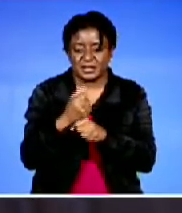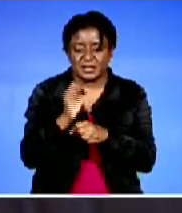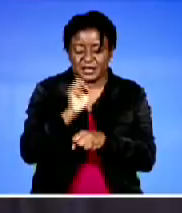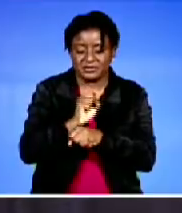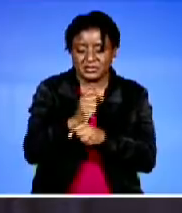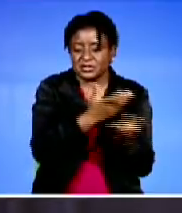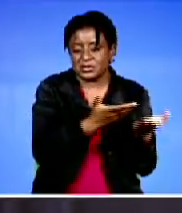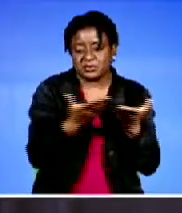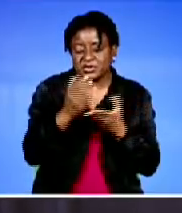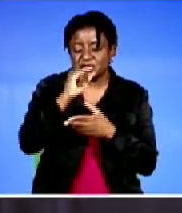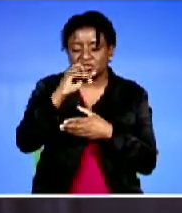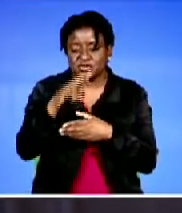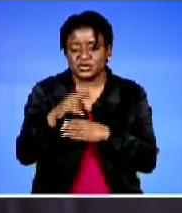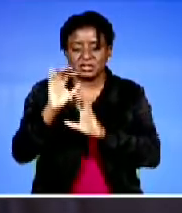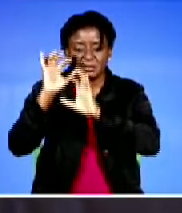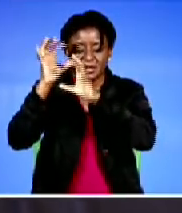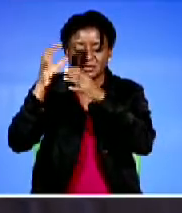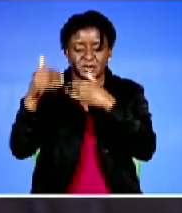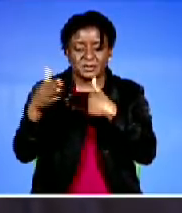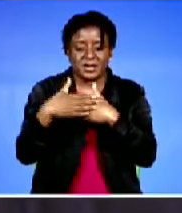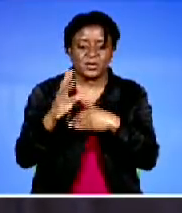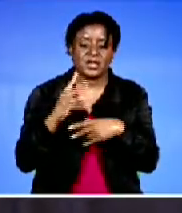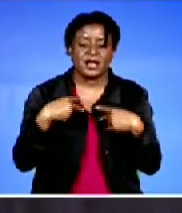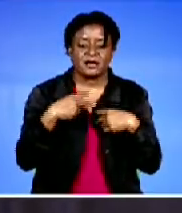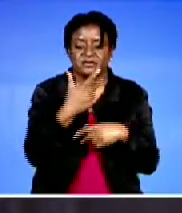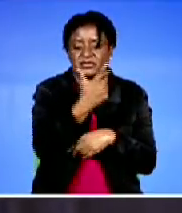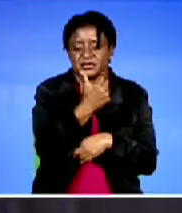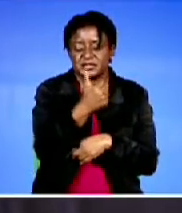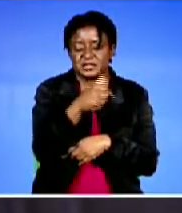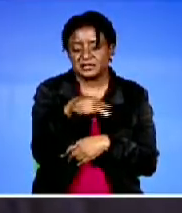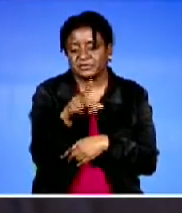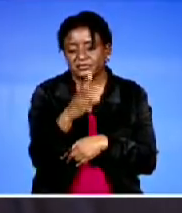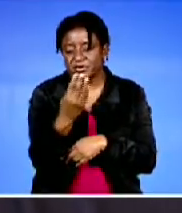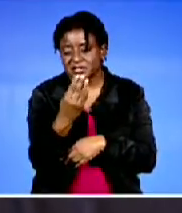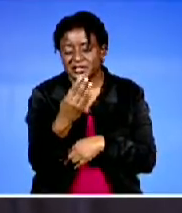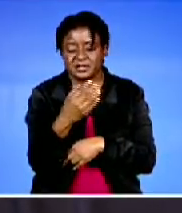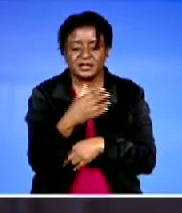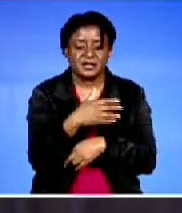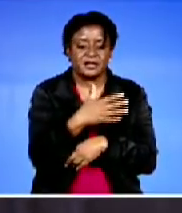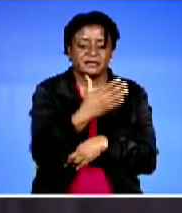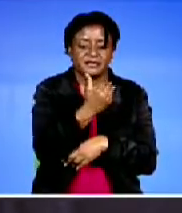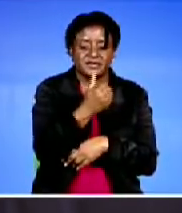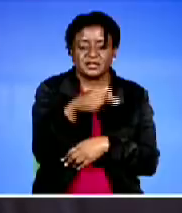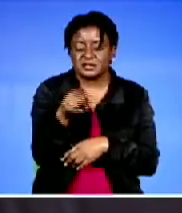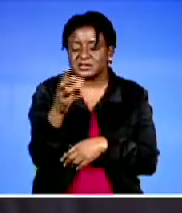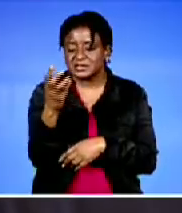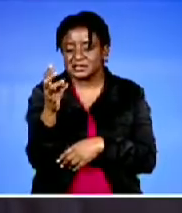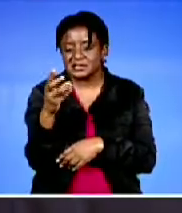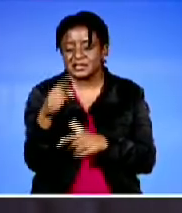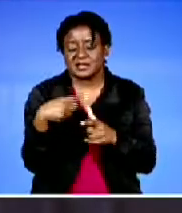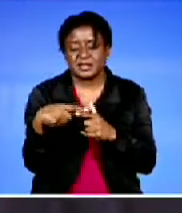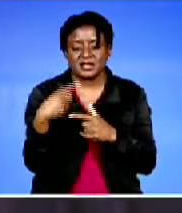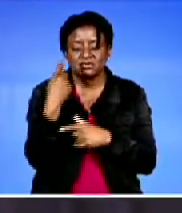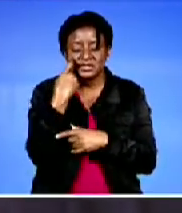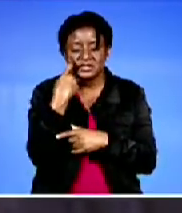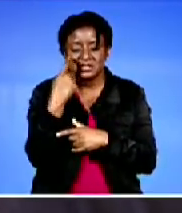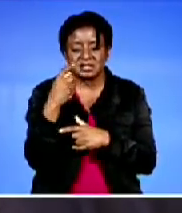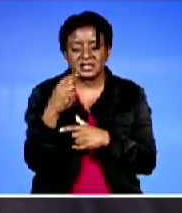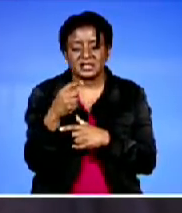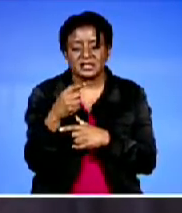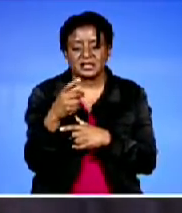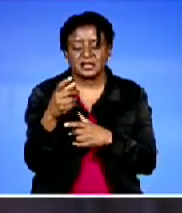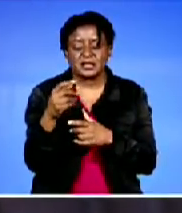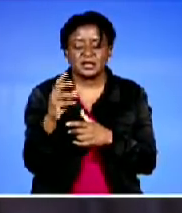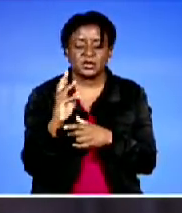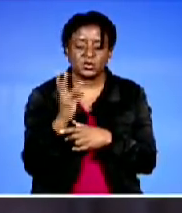basketball back. We have 13, 14, 15, 16, and then we decided just recently in the last couple of days that